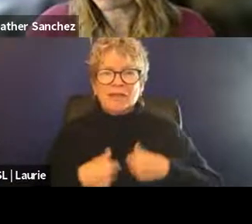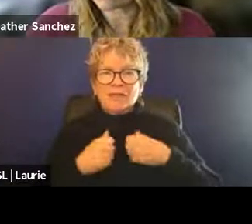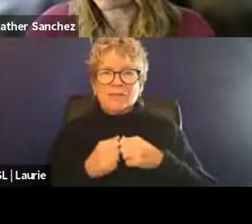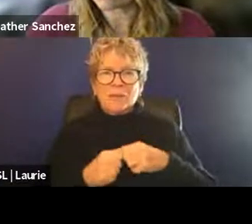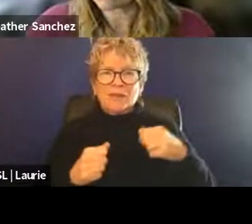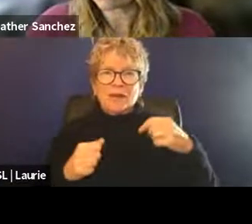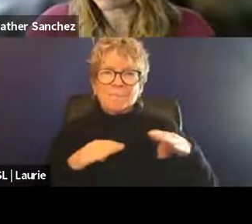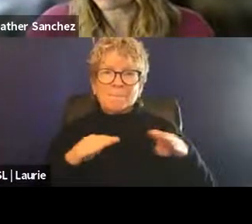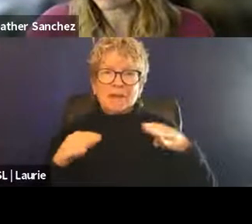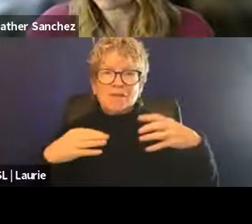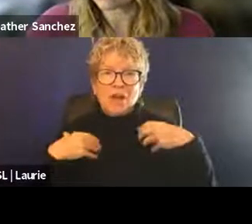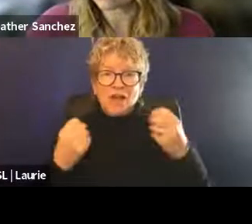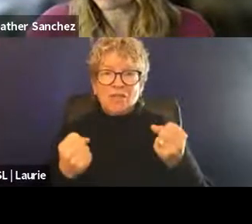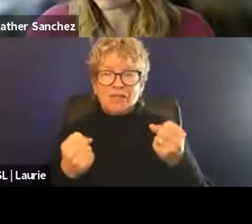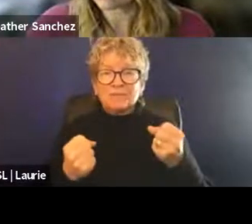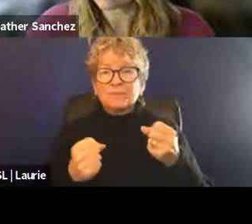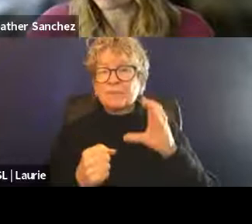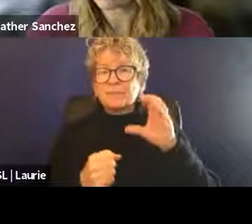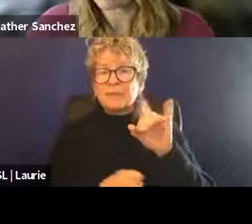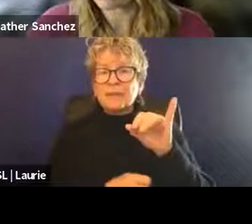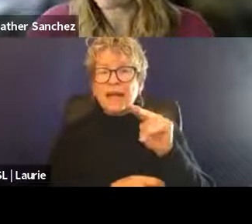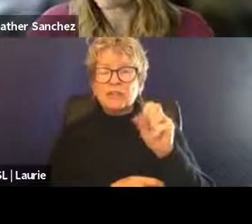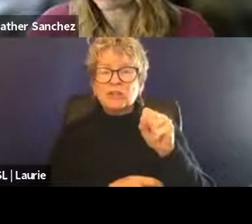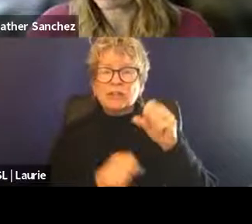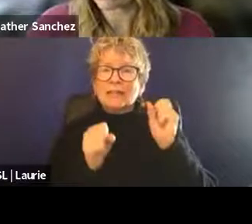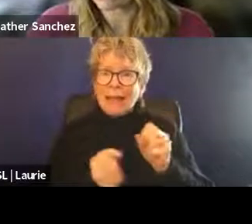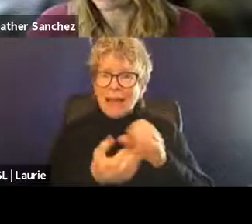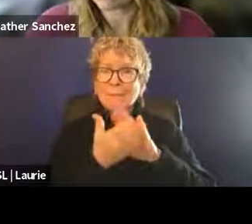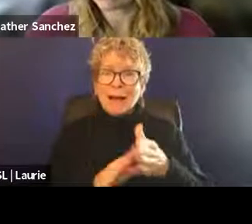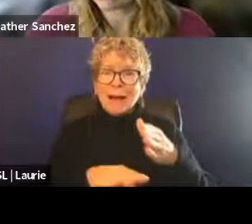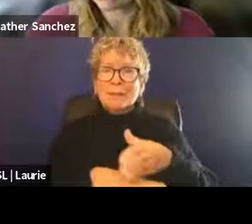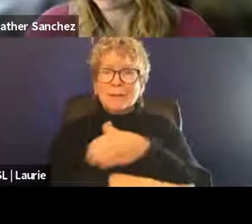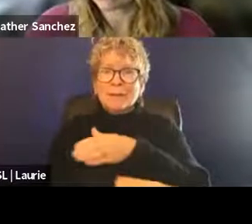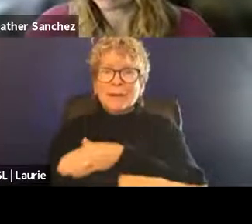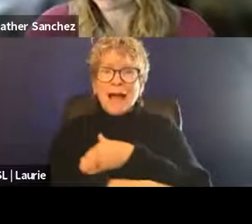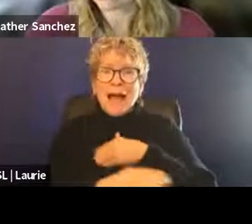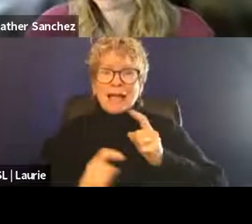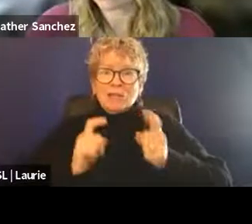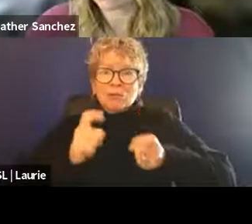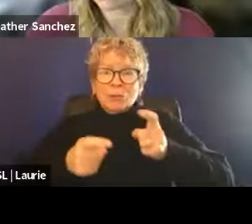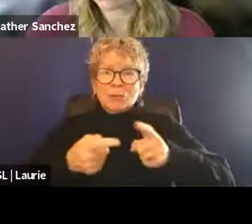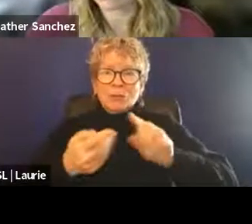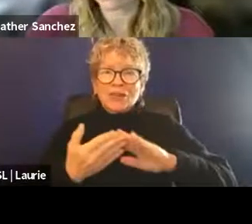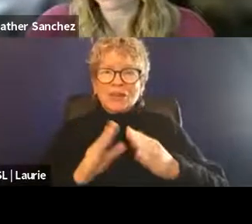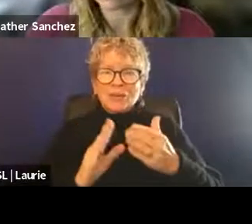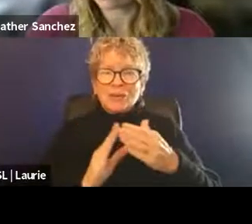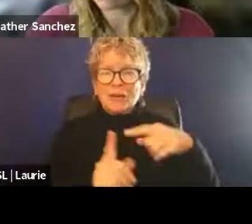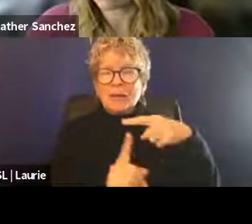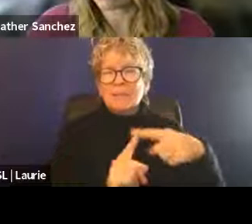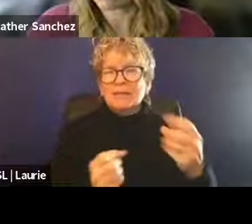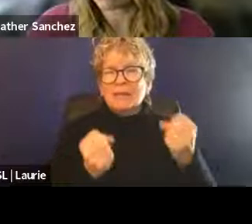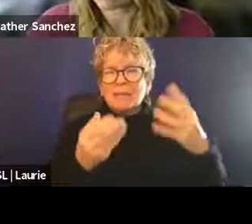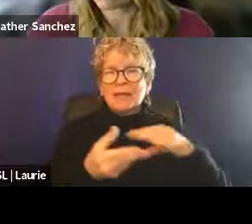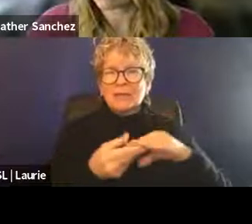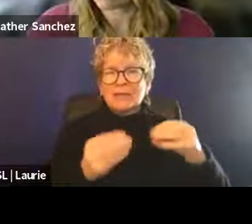immense capacity to get well and contribute meaningfully in our community. But there are also many